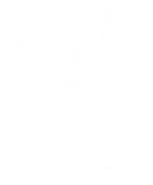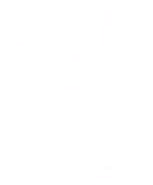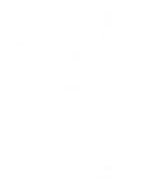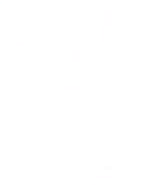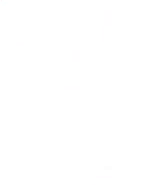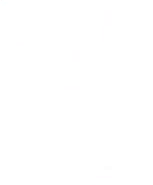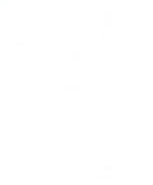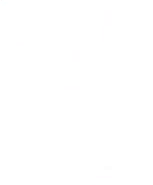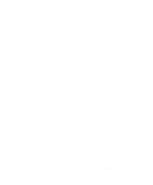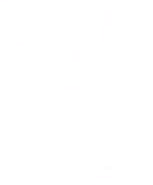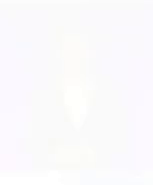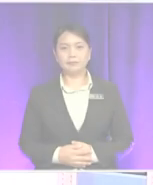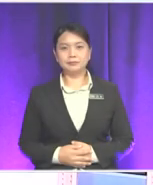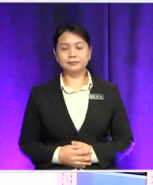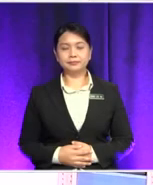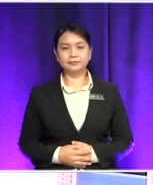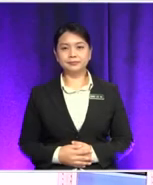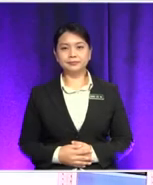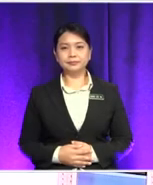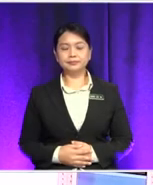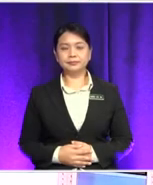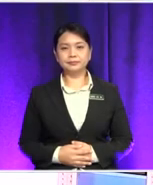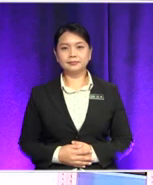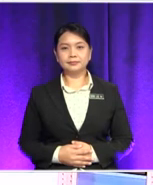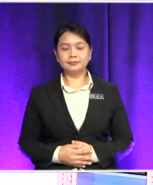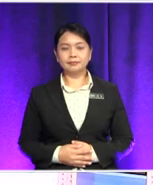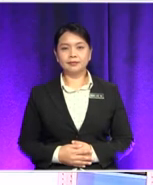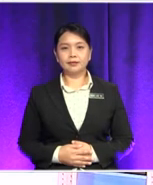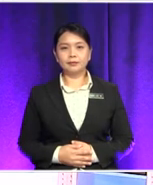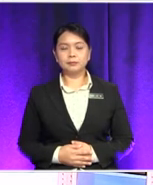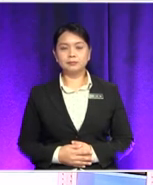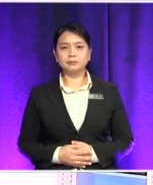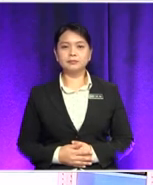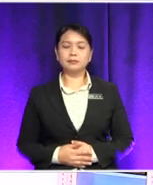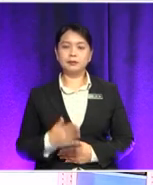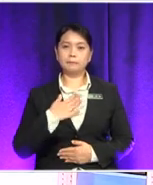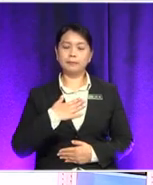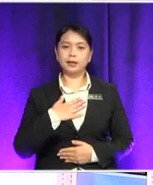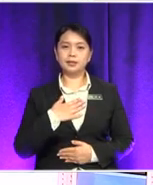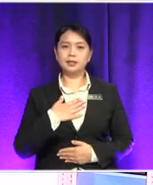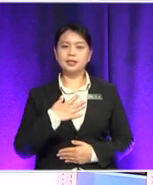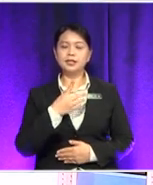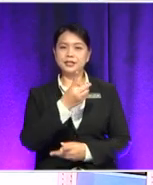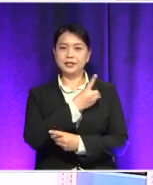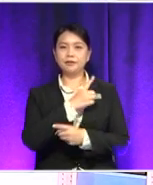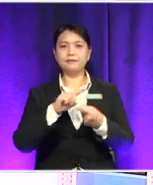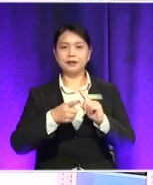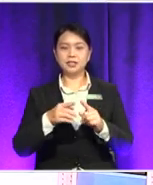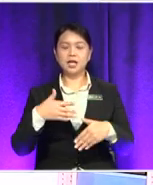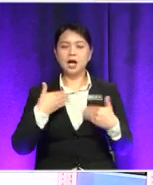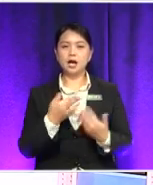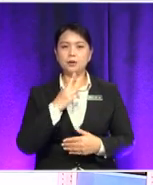TV KPM. My dear friend, how are you? I'm doing